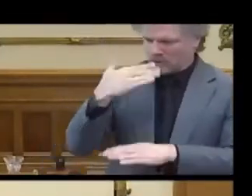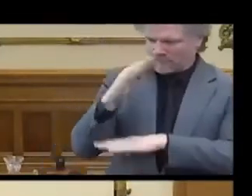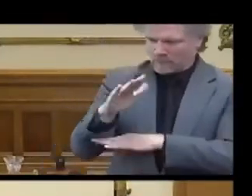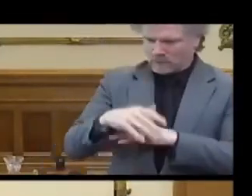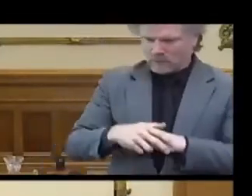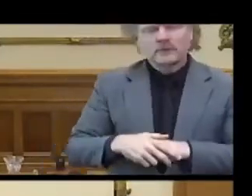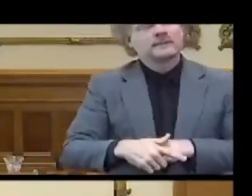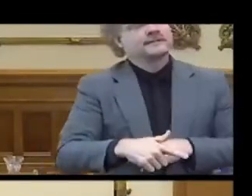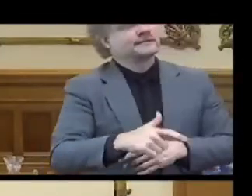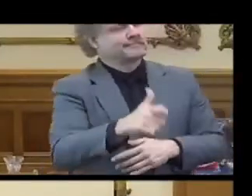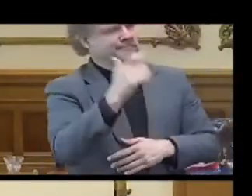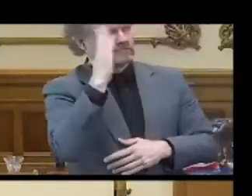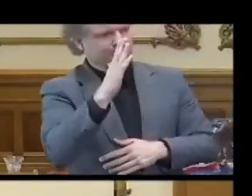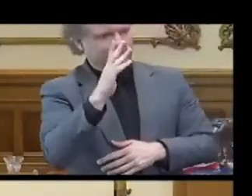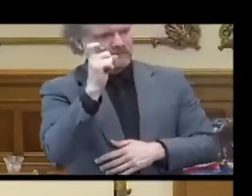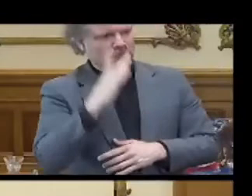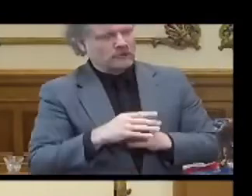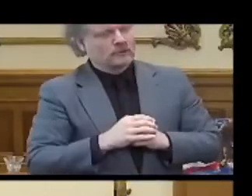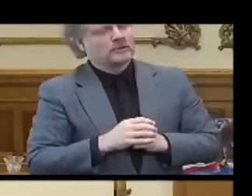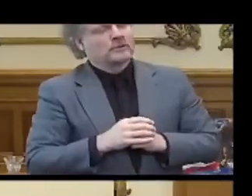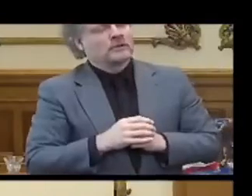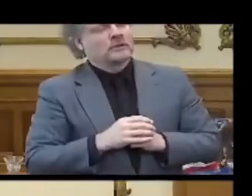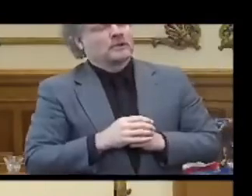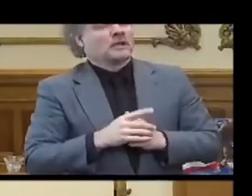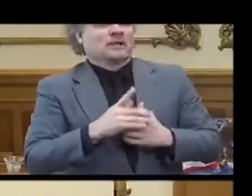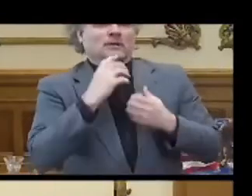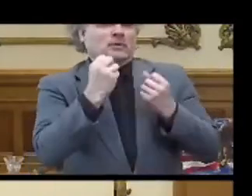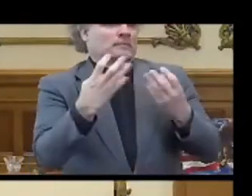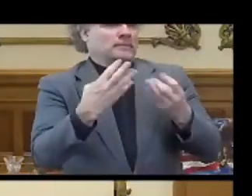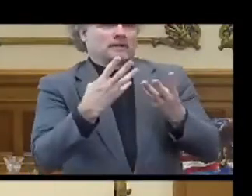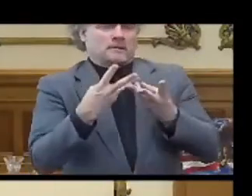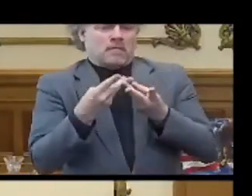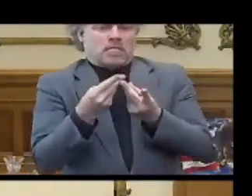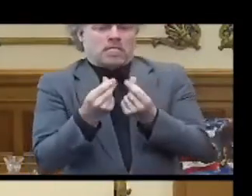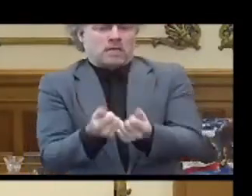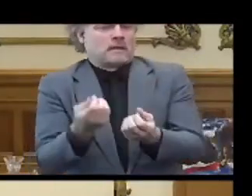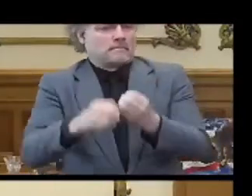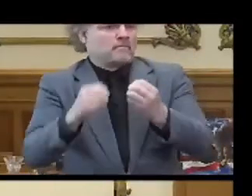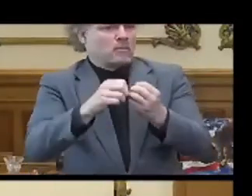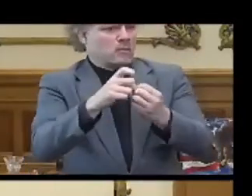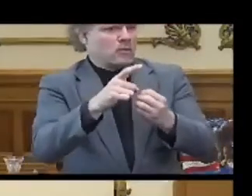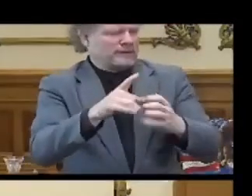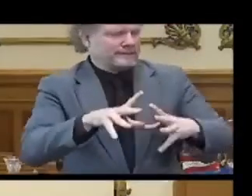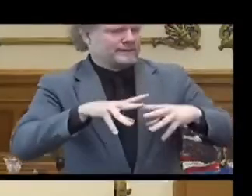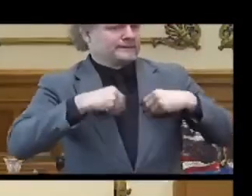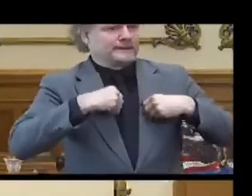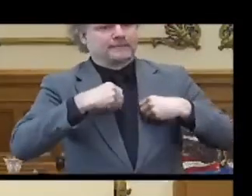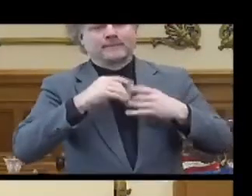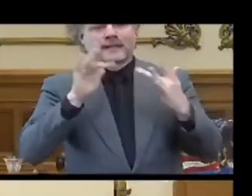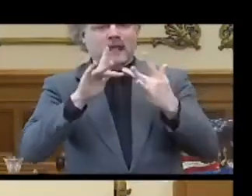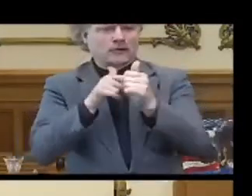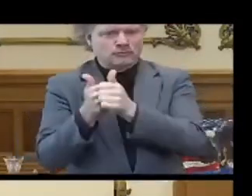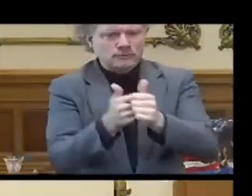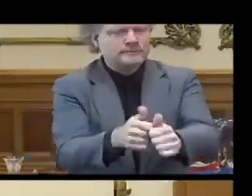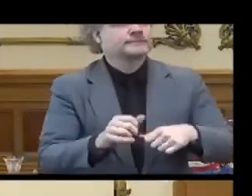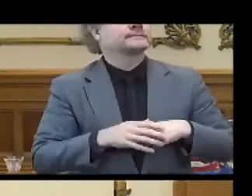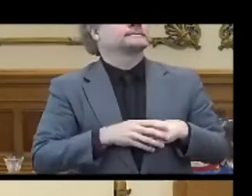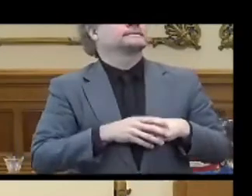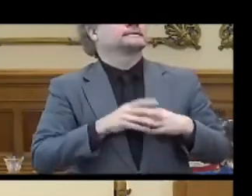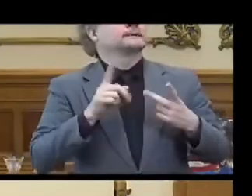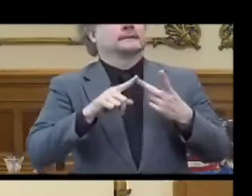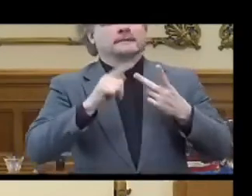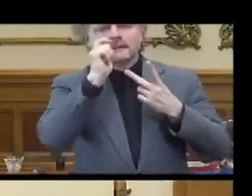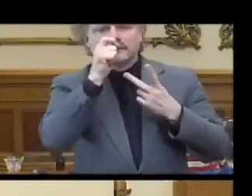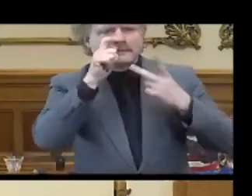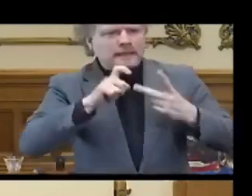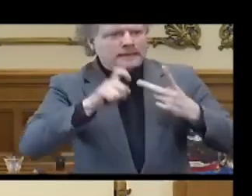Hey, Governor. There's been so many additional expenses that you guys have had to take on with the contact tracing and the